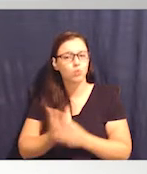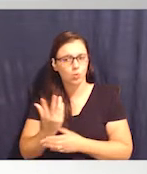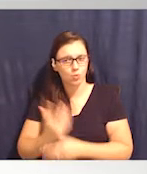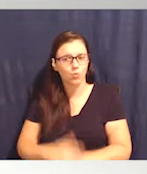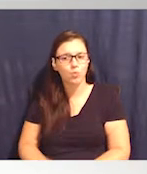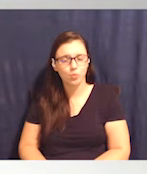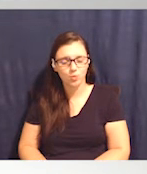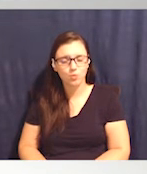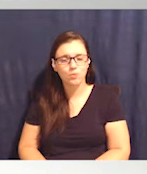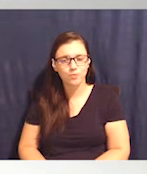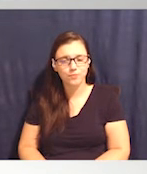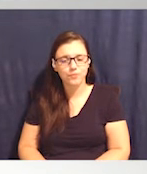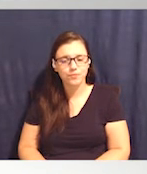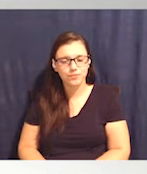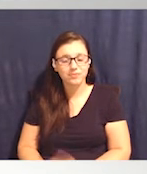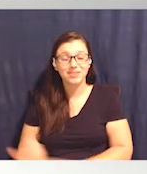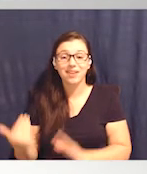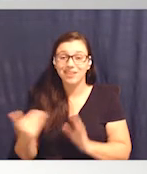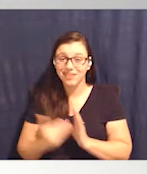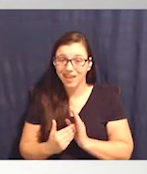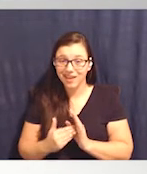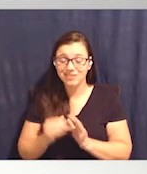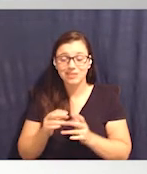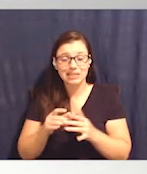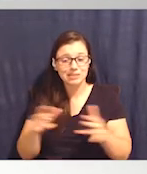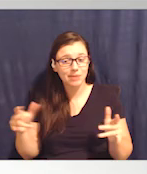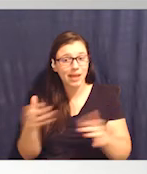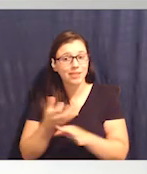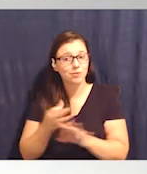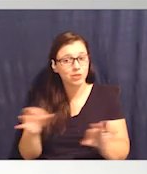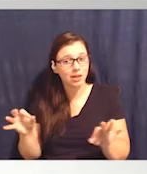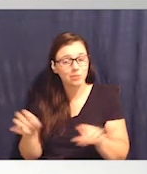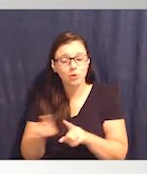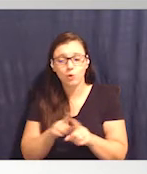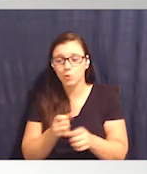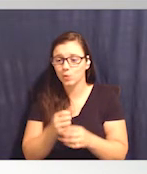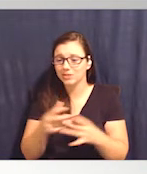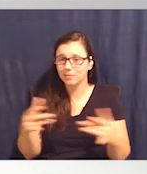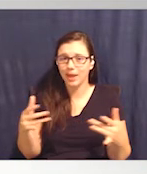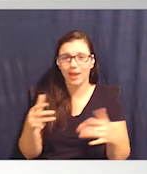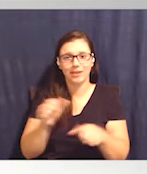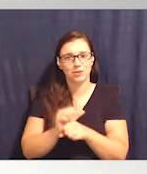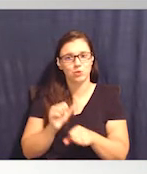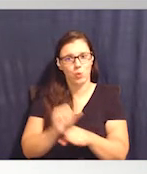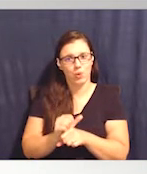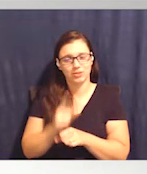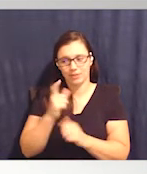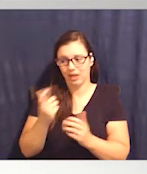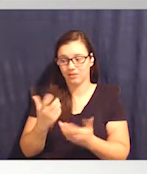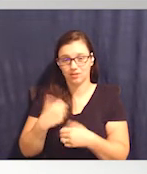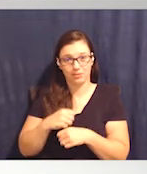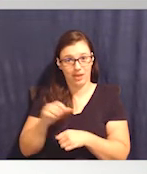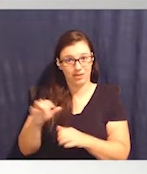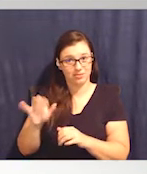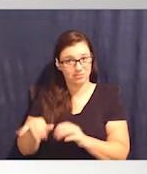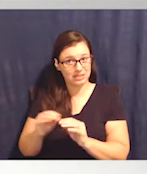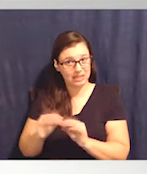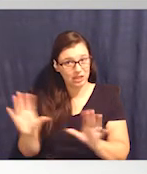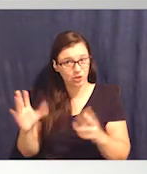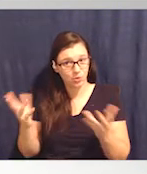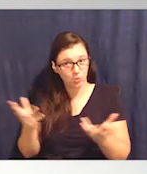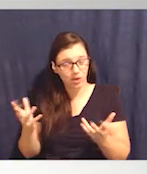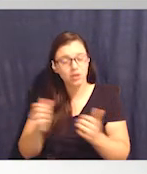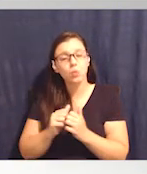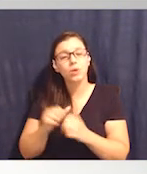Again, you expand the freedoms and also expand the chores, because what you make clear is with the chores, with a little bit of